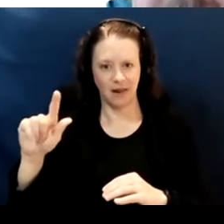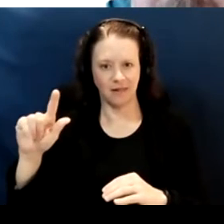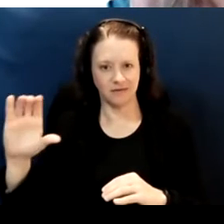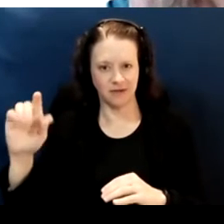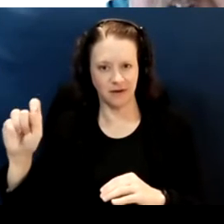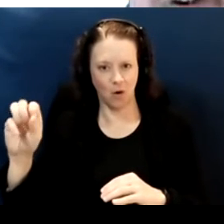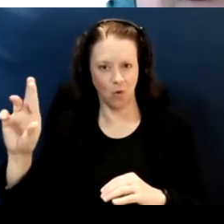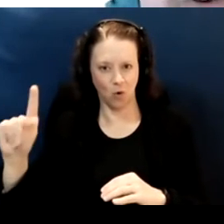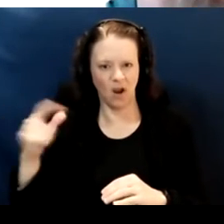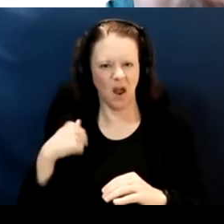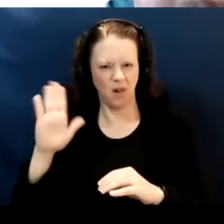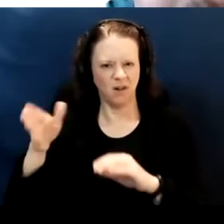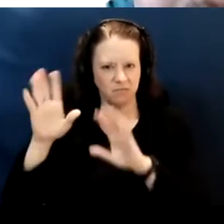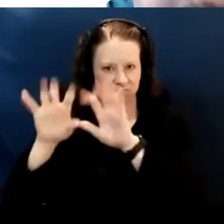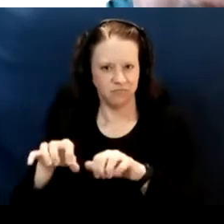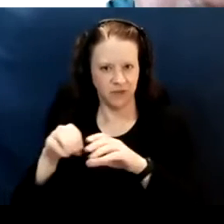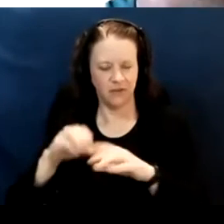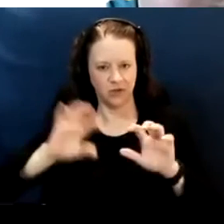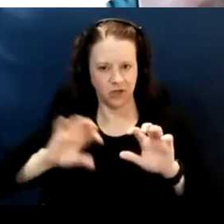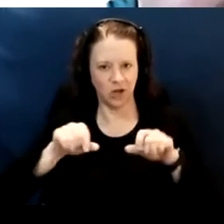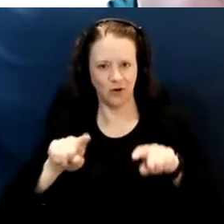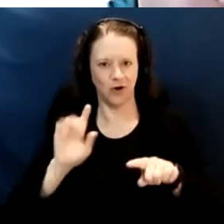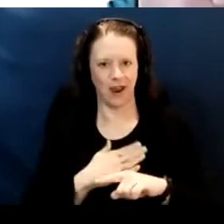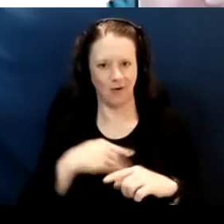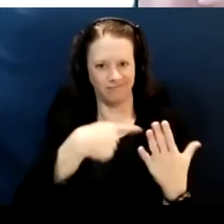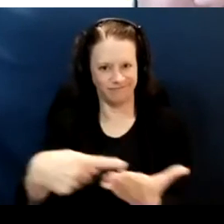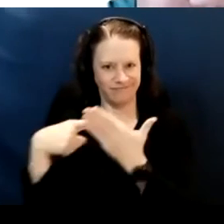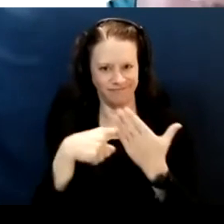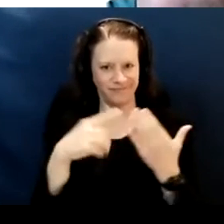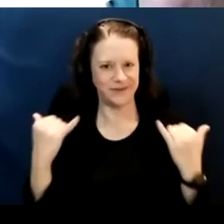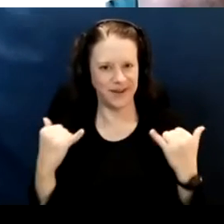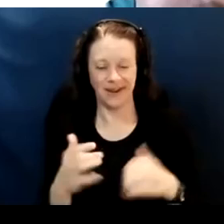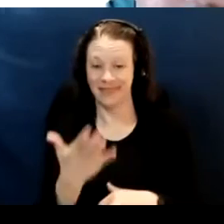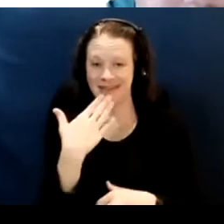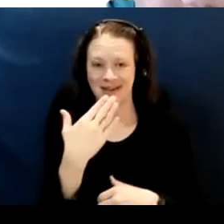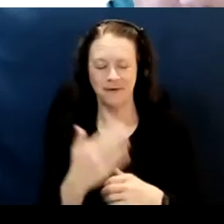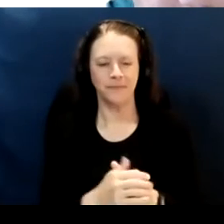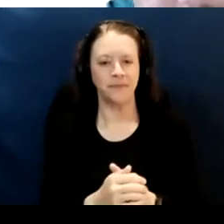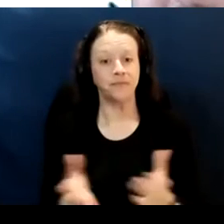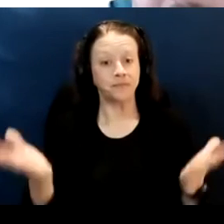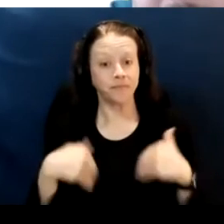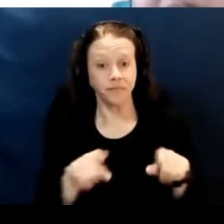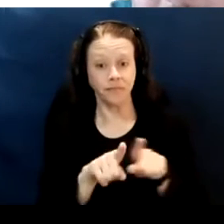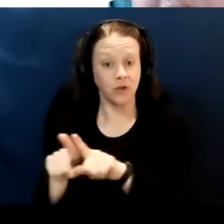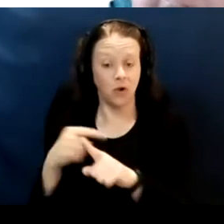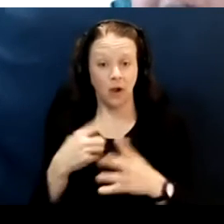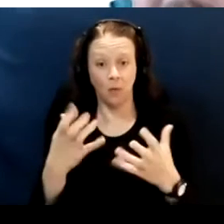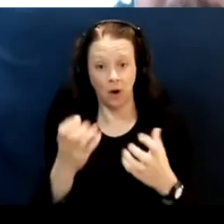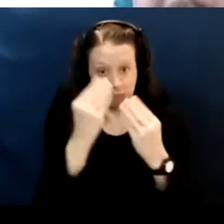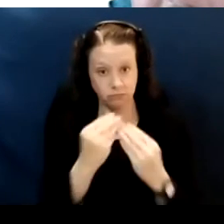chat during our town hall today. And thank you. I also want to point out that we've been joined